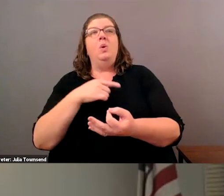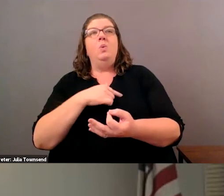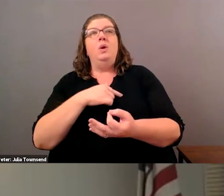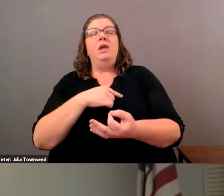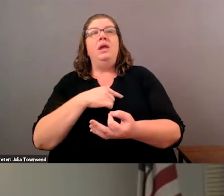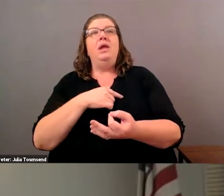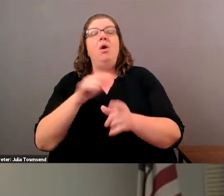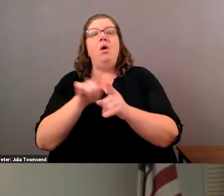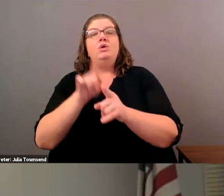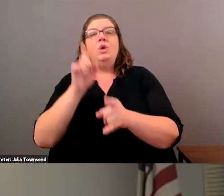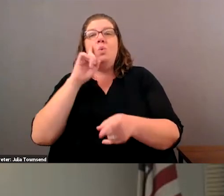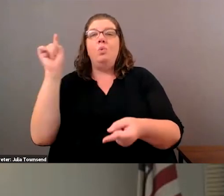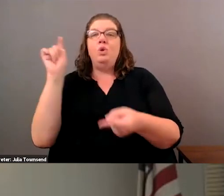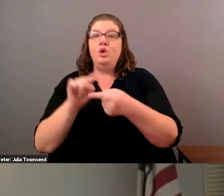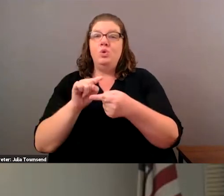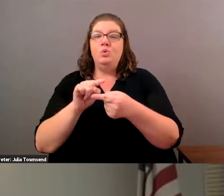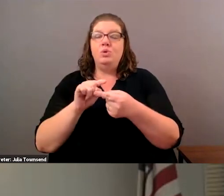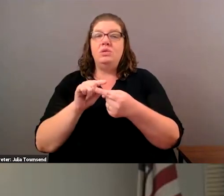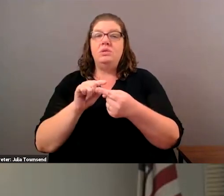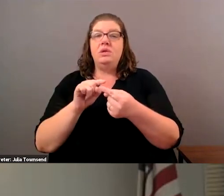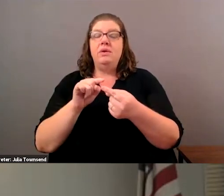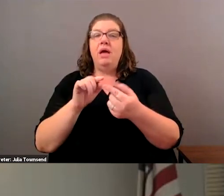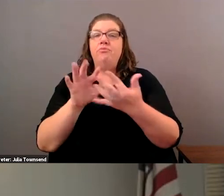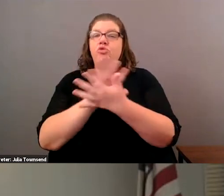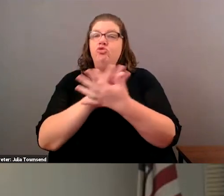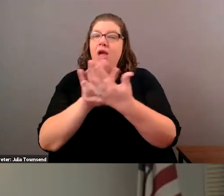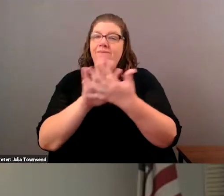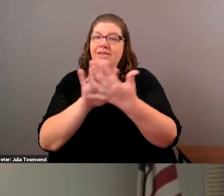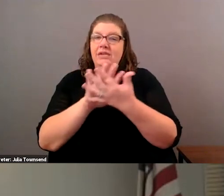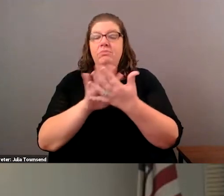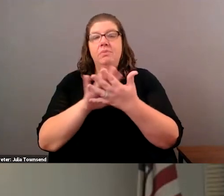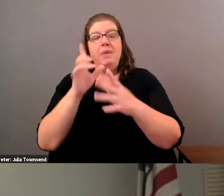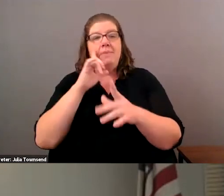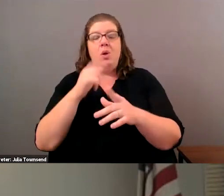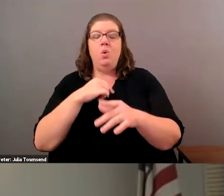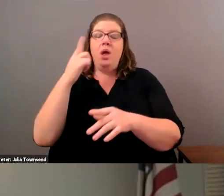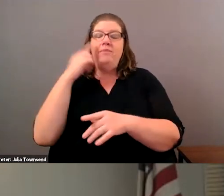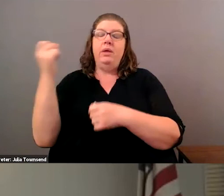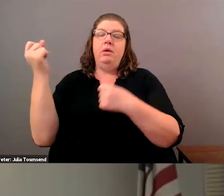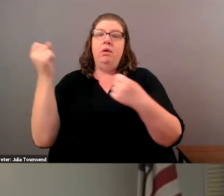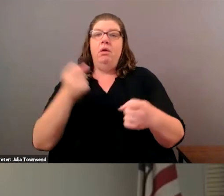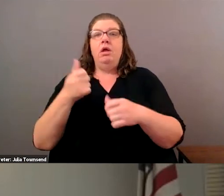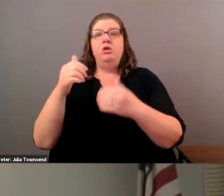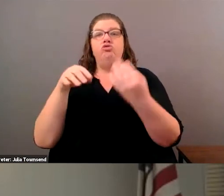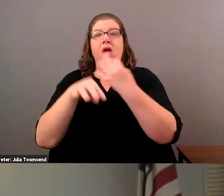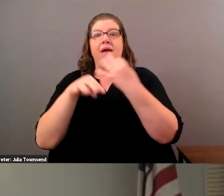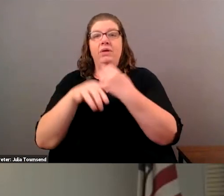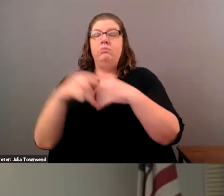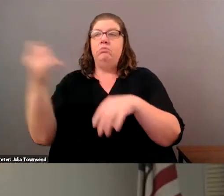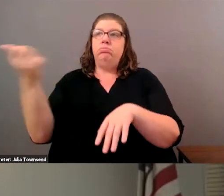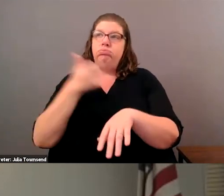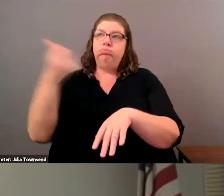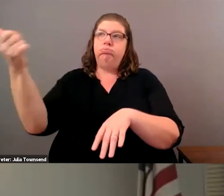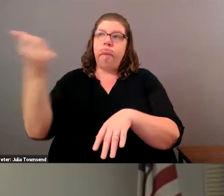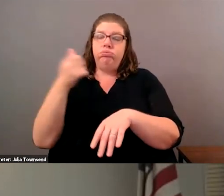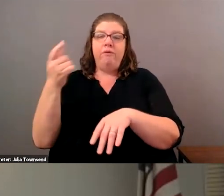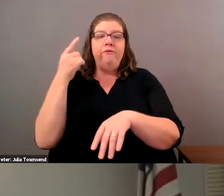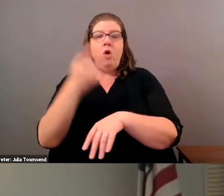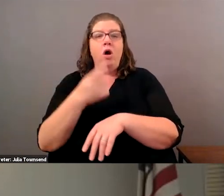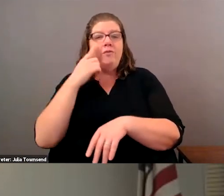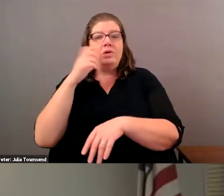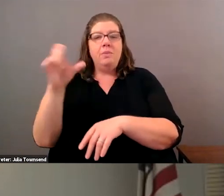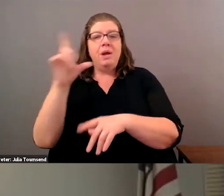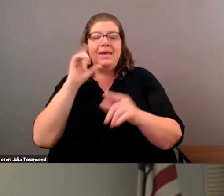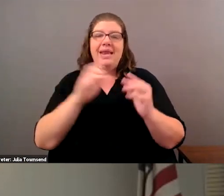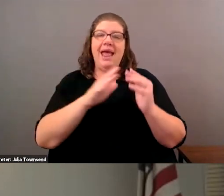reduce traffic that, folks that have been commuting to Santa Barbara will hopefully also have housing much closer to where